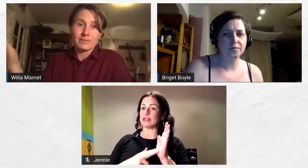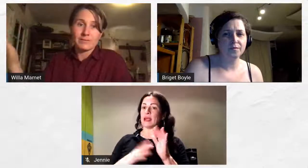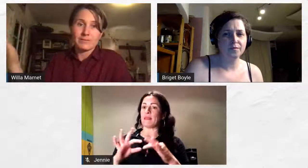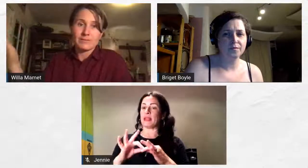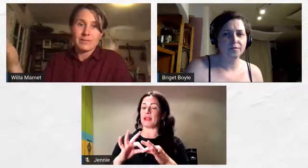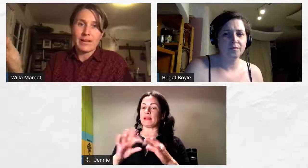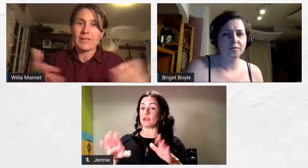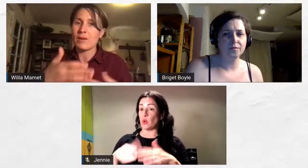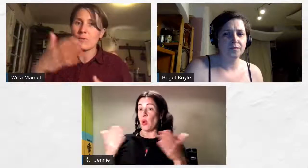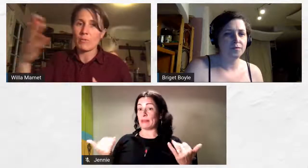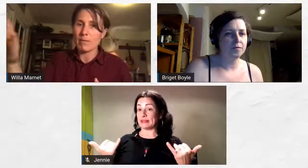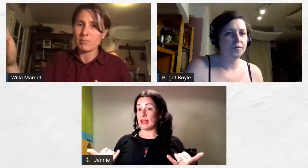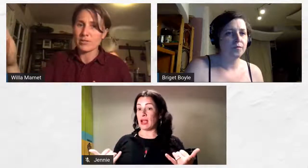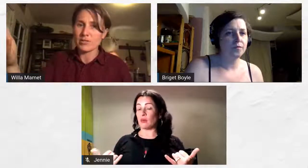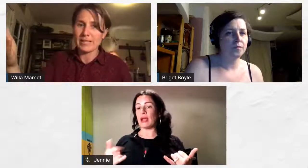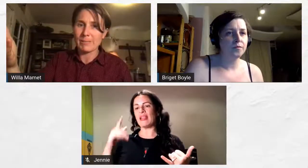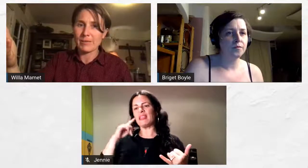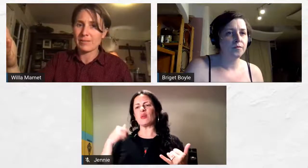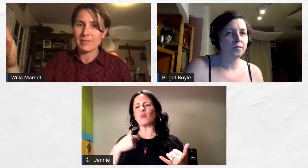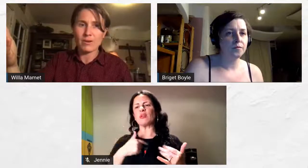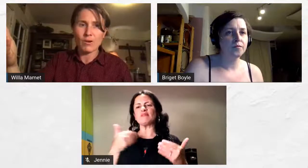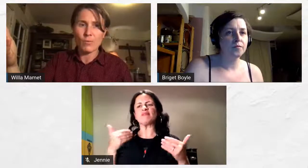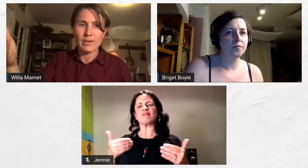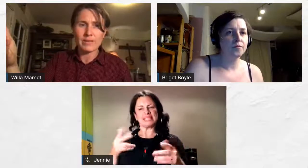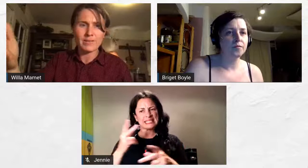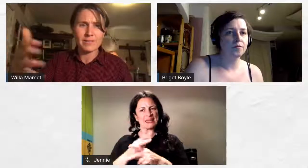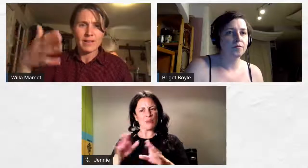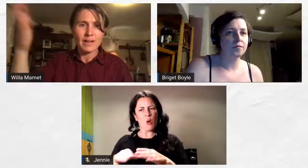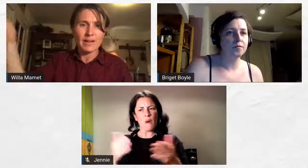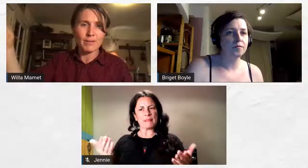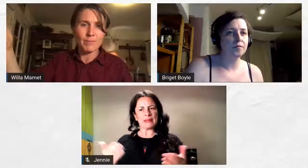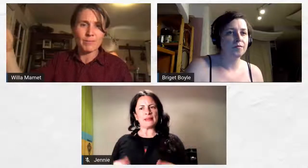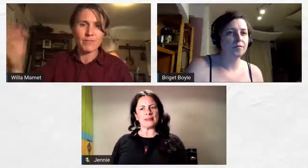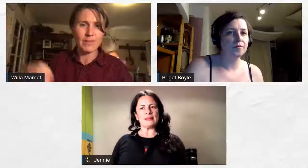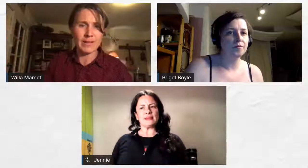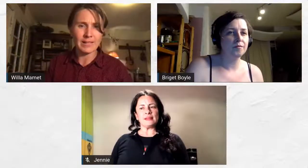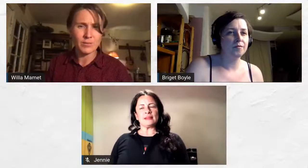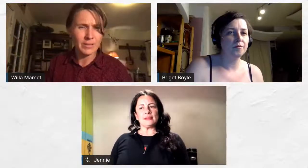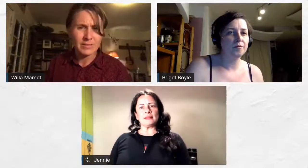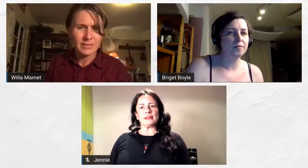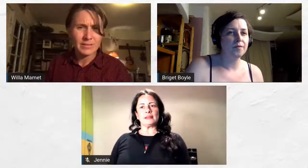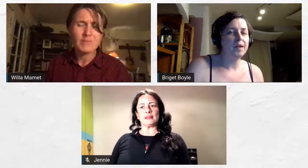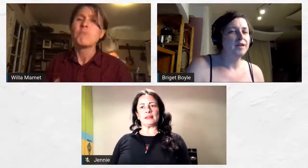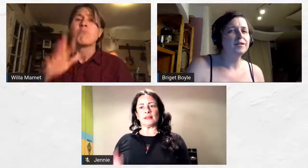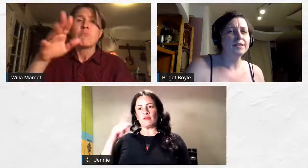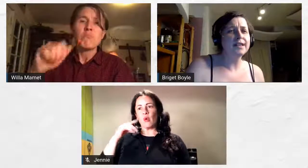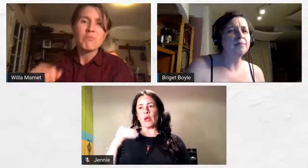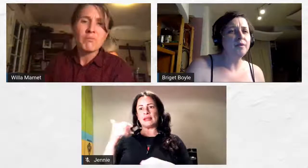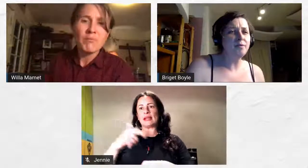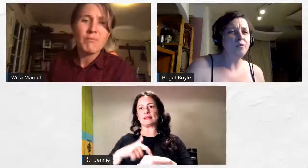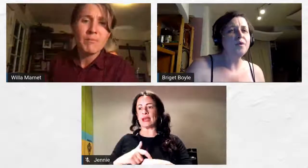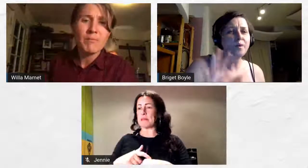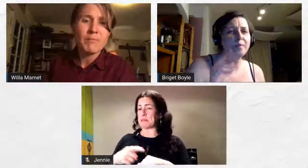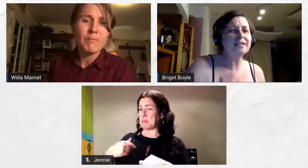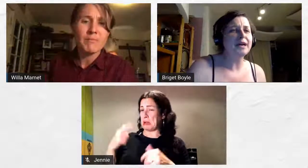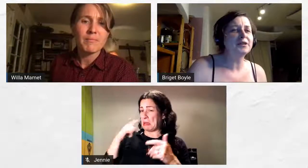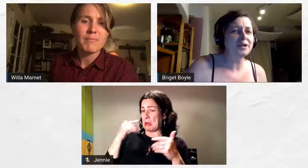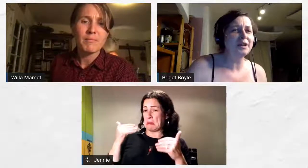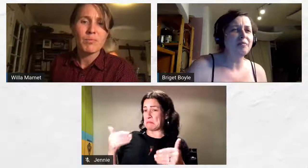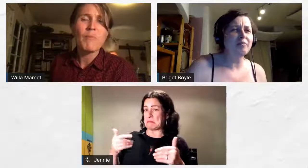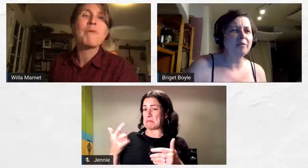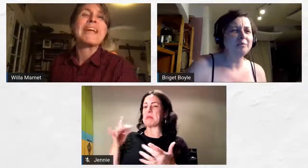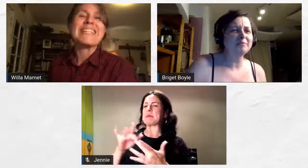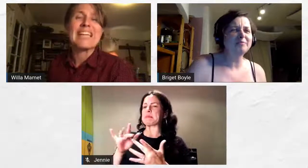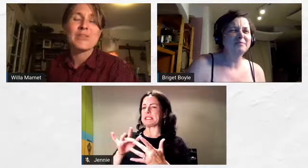open. I think we'll probably just keep it open for the next one. Just we'll be in